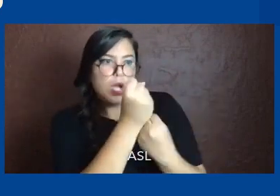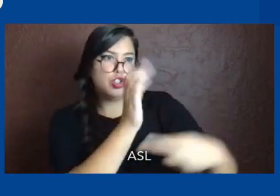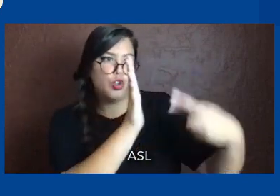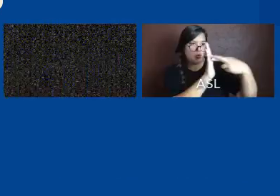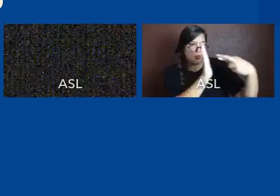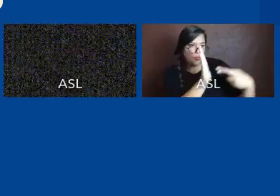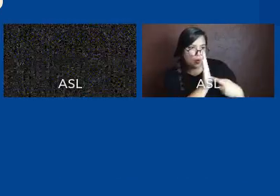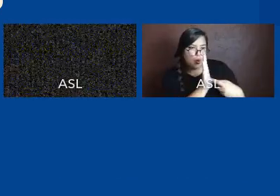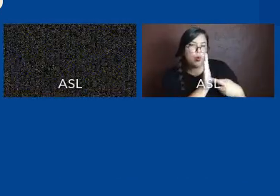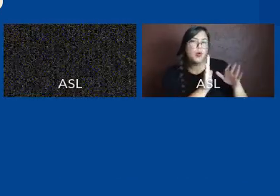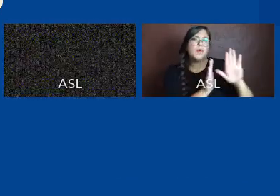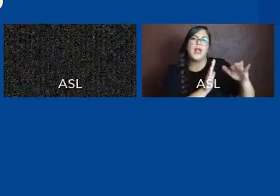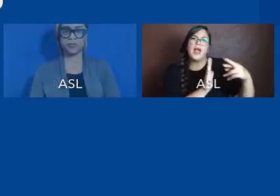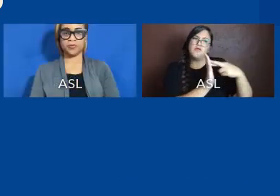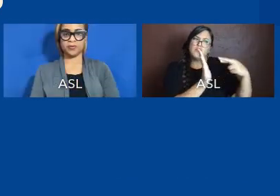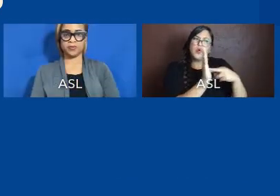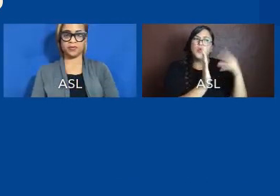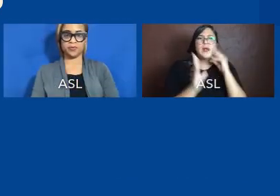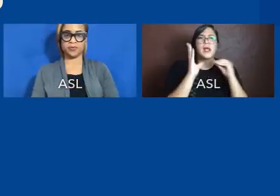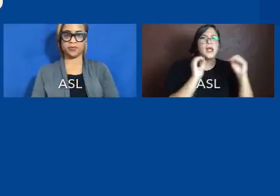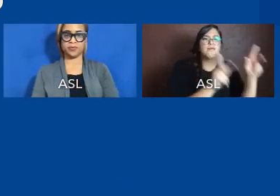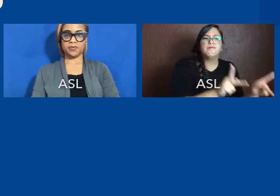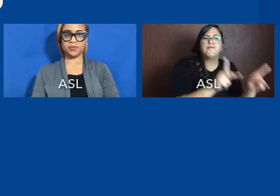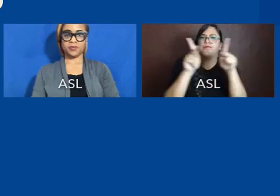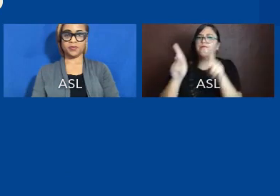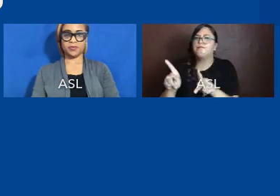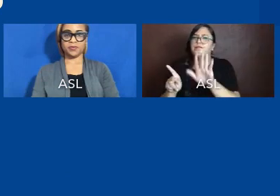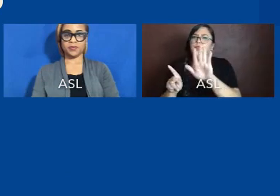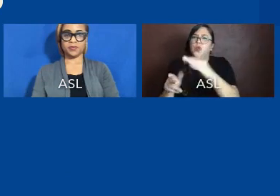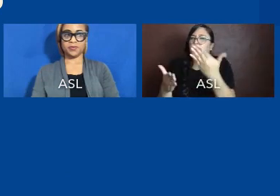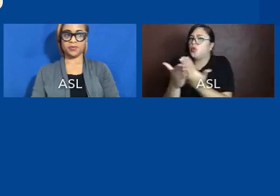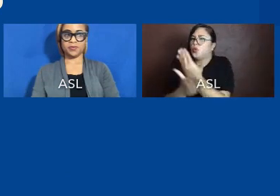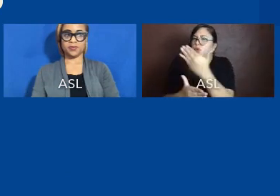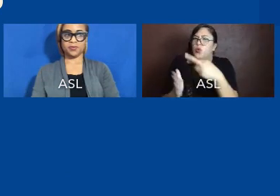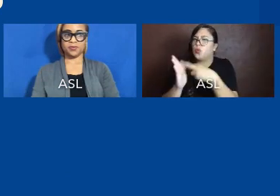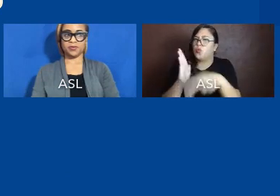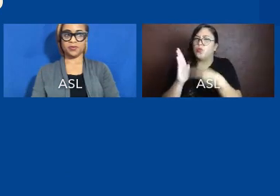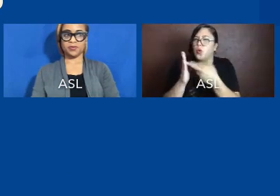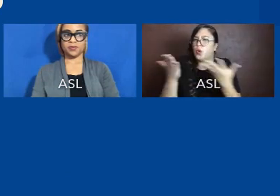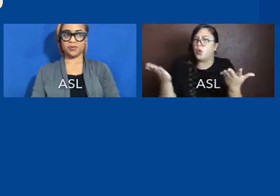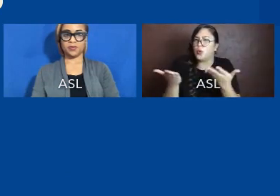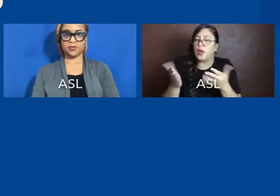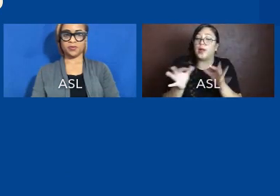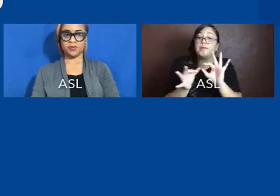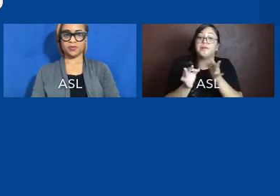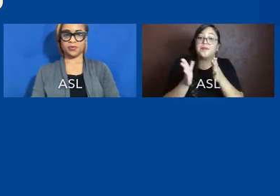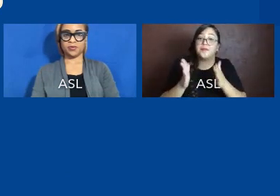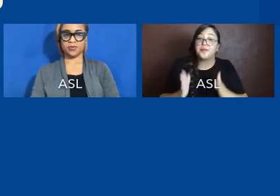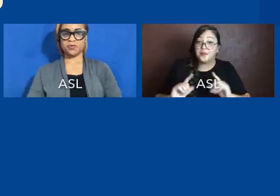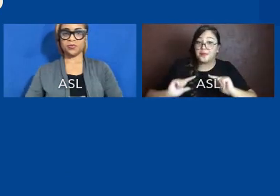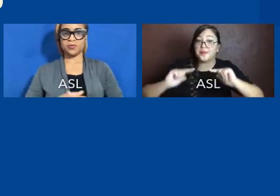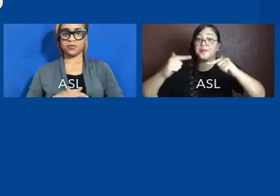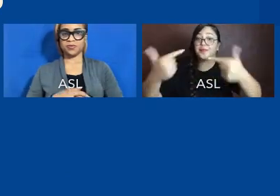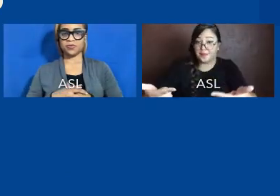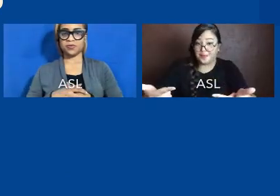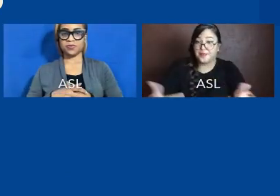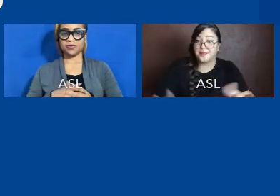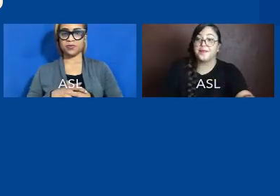those spaces? Mm-hmm. Well, I'll just say, I think there's something